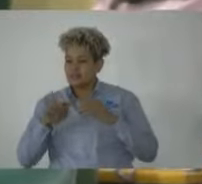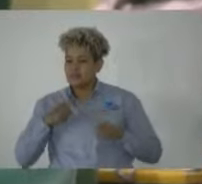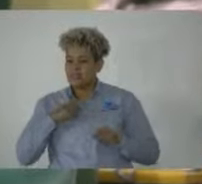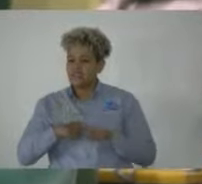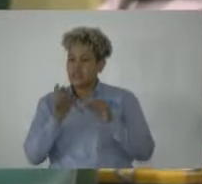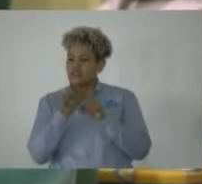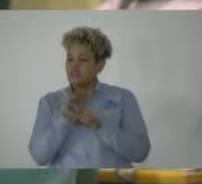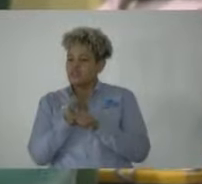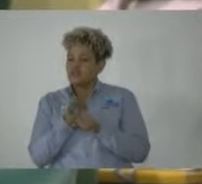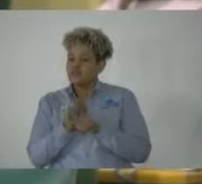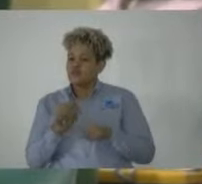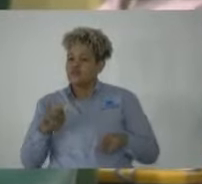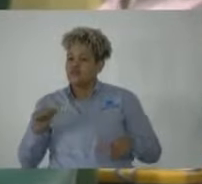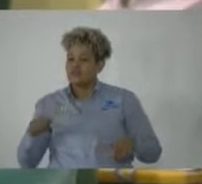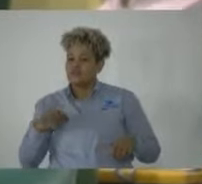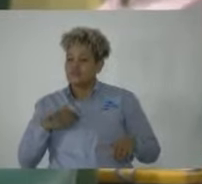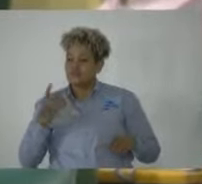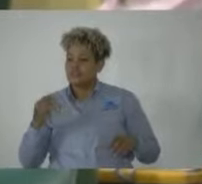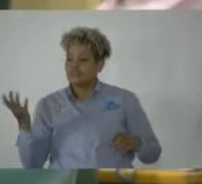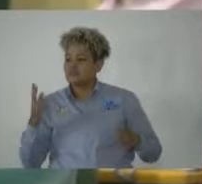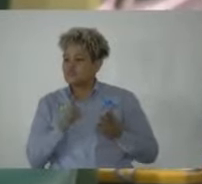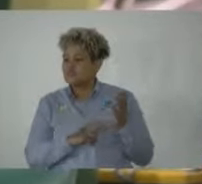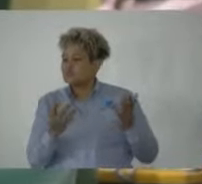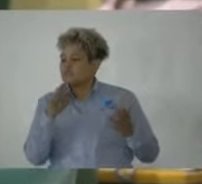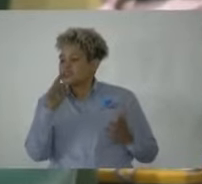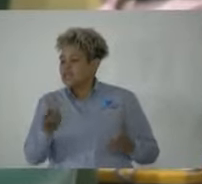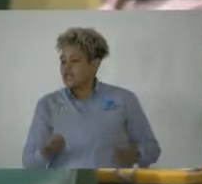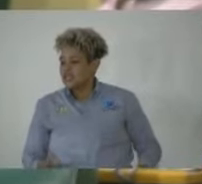No. Read what you said. Read what you said.